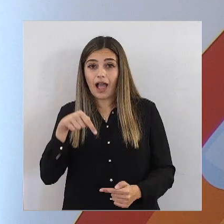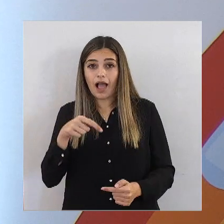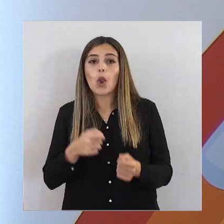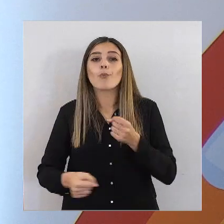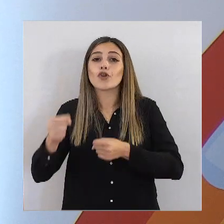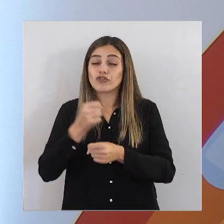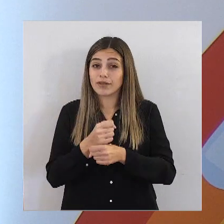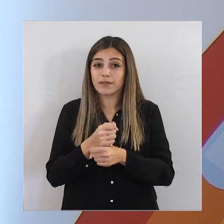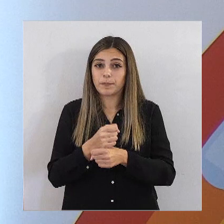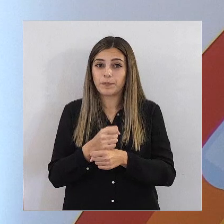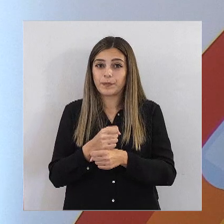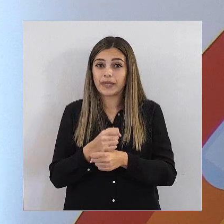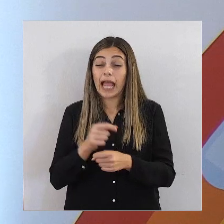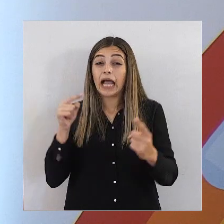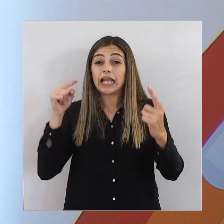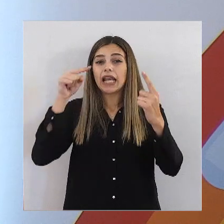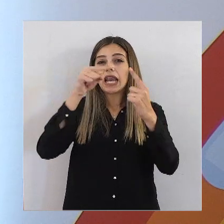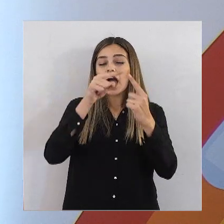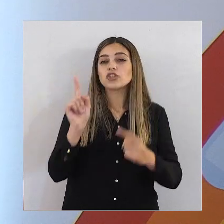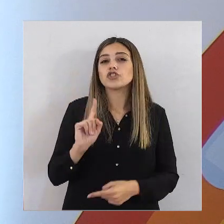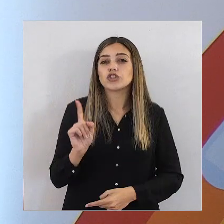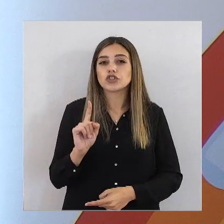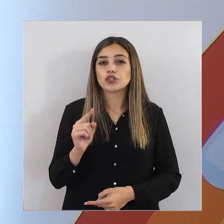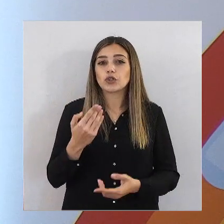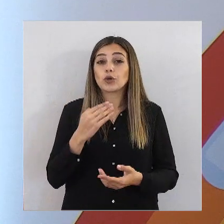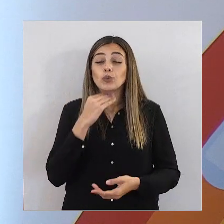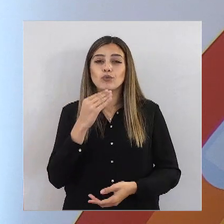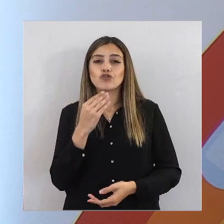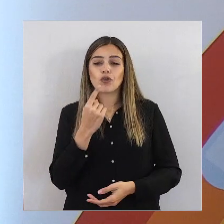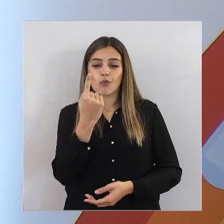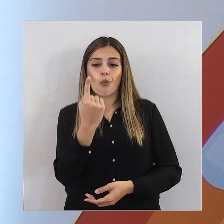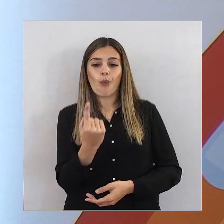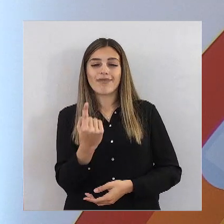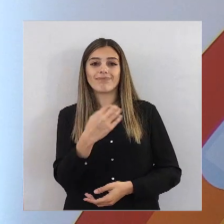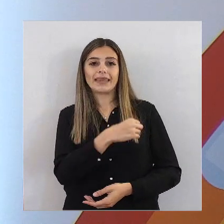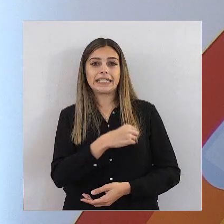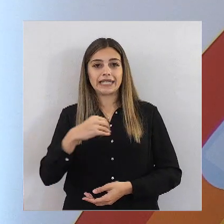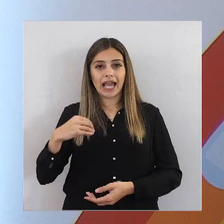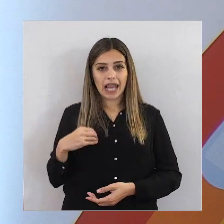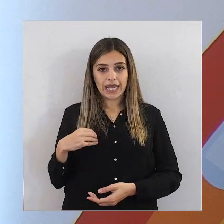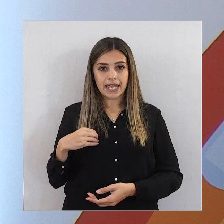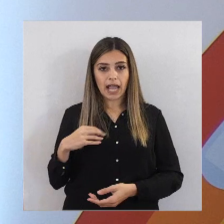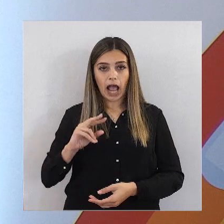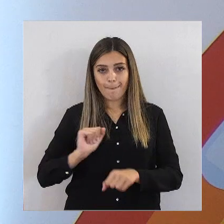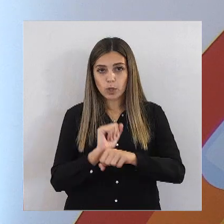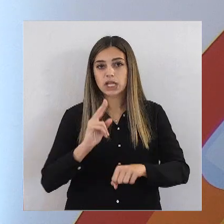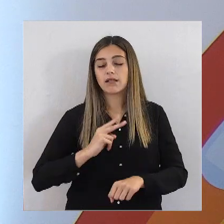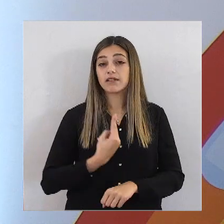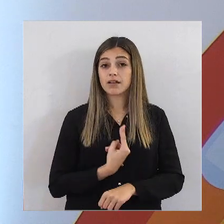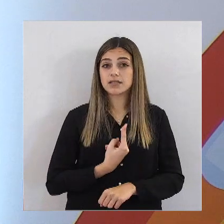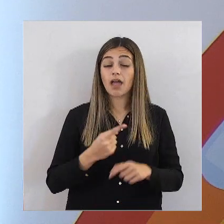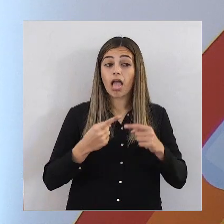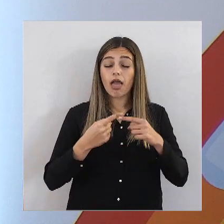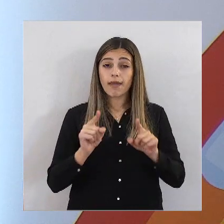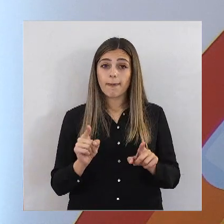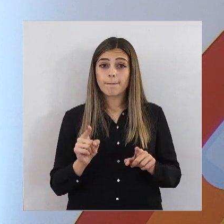given that the ultimate aim is not to have one inclusive clinic for trans person, but that every encounter of every